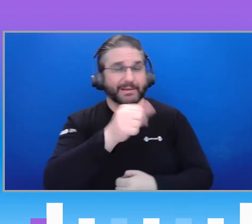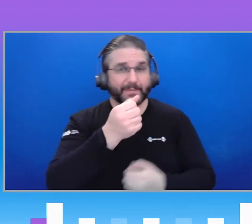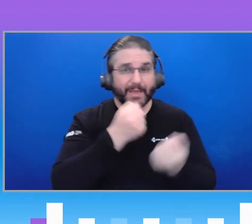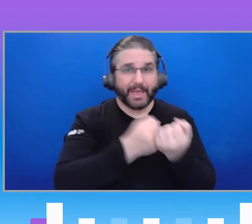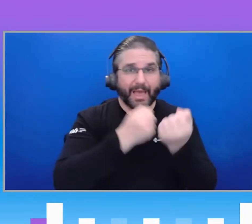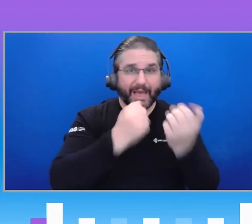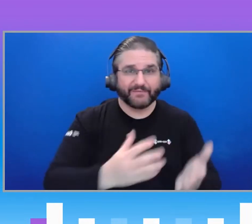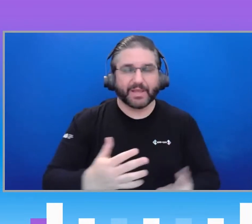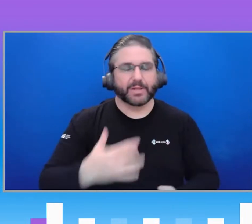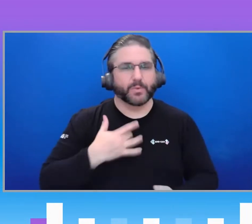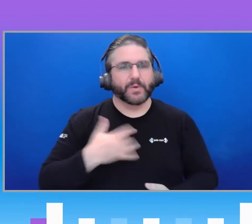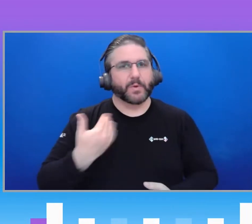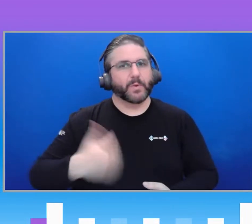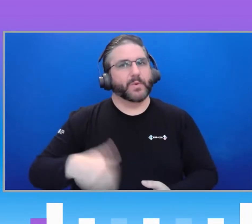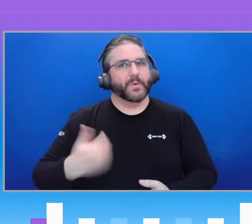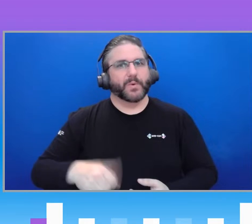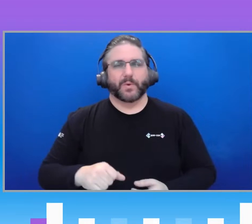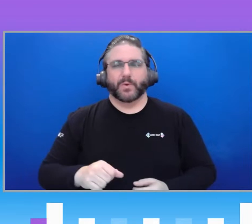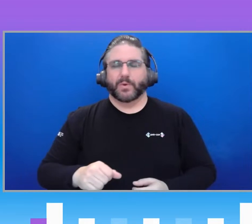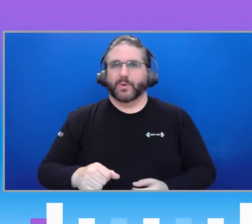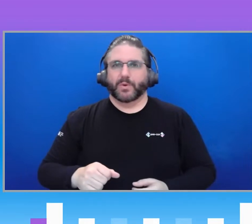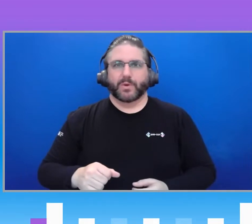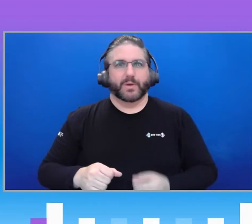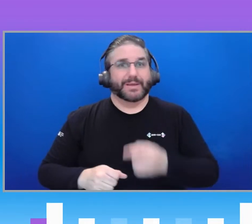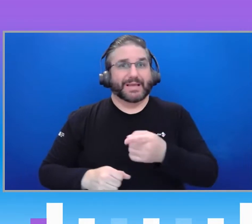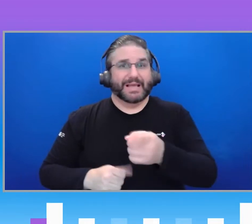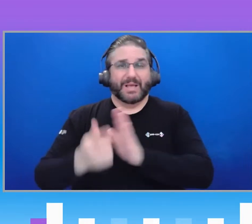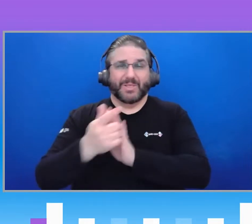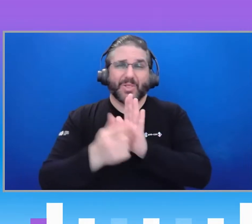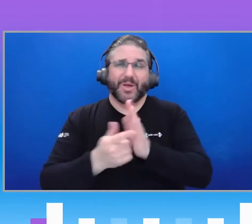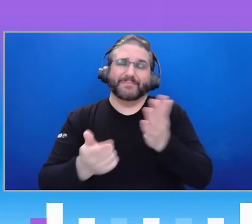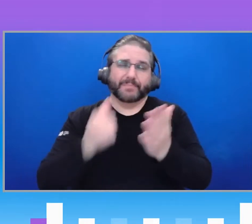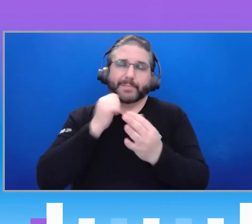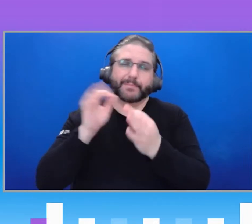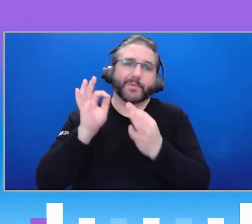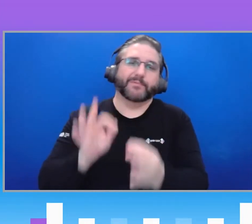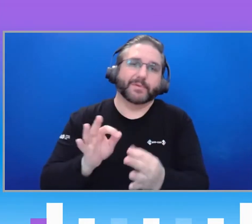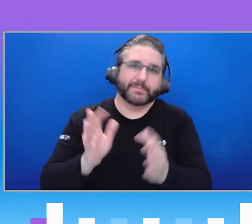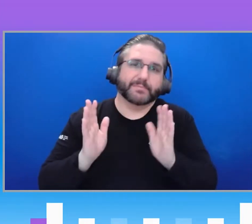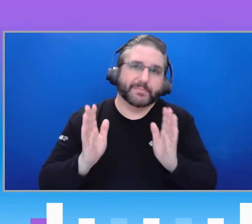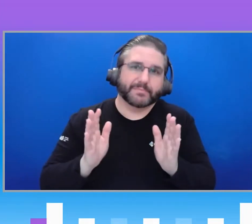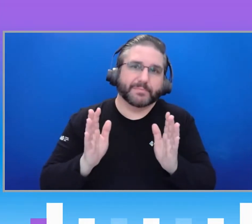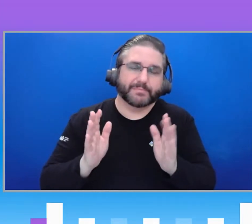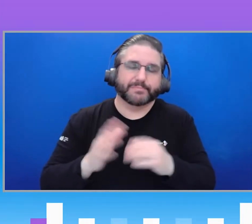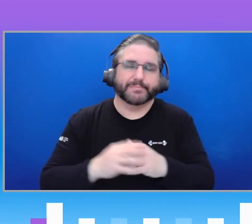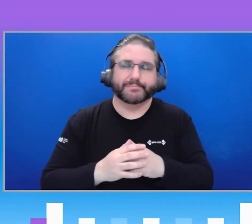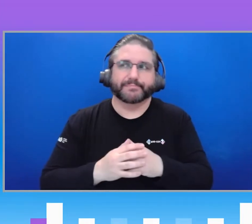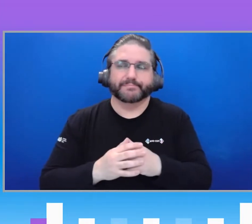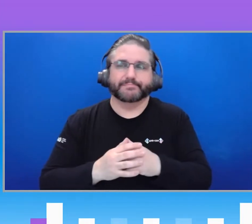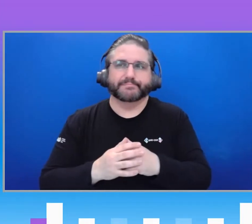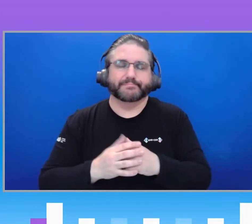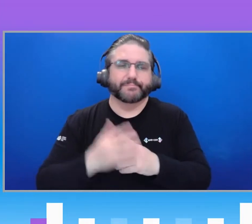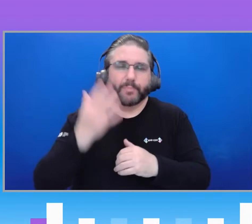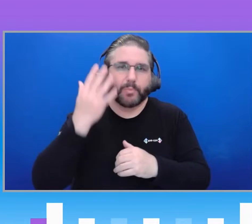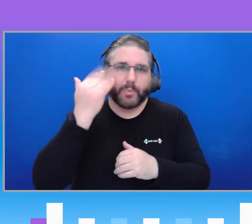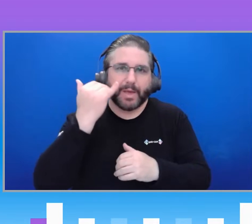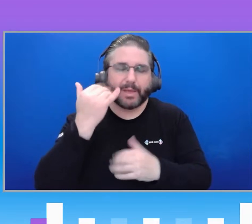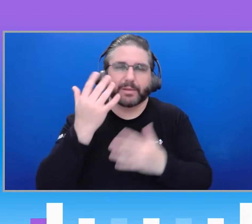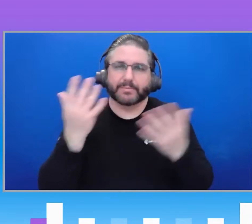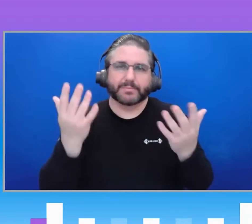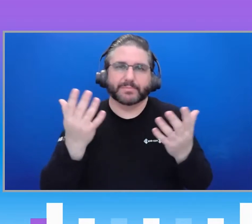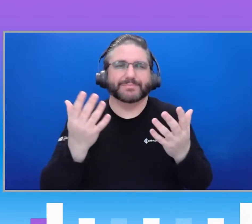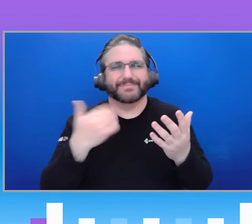shortcomings in the law that, as I mentioned before, were caused by these